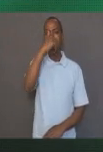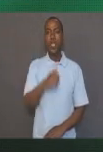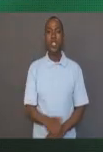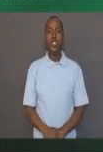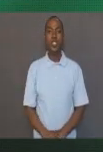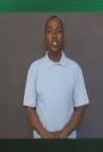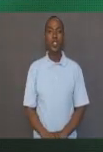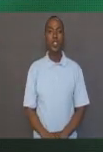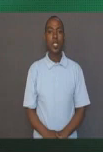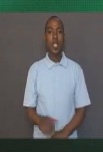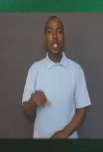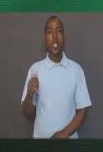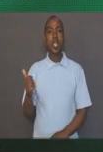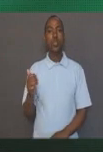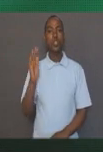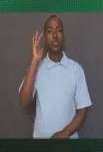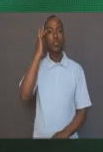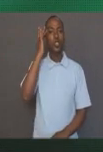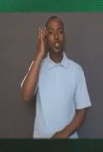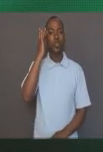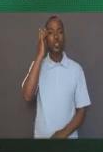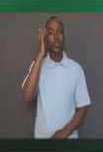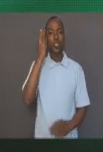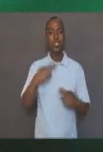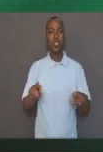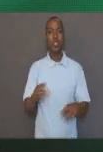HIV/AIDS, among other diseases.